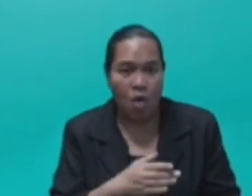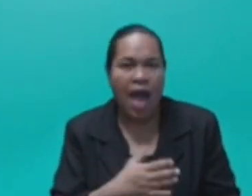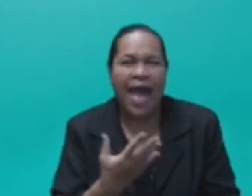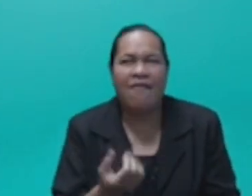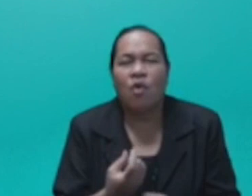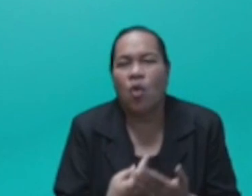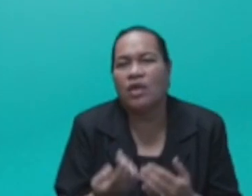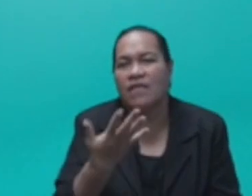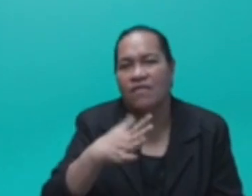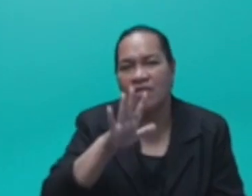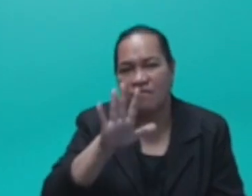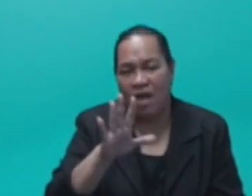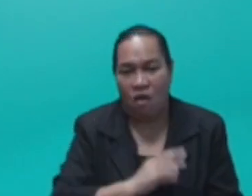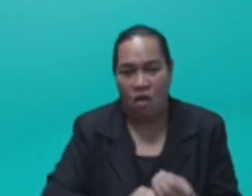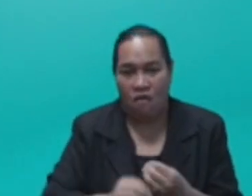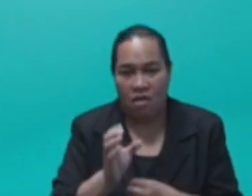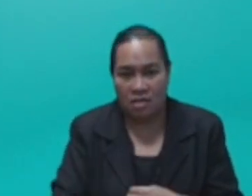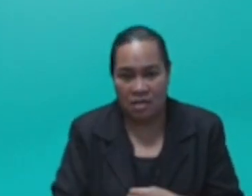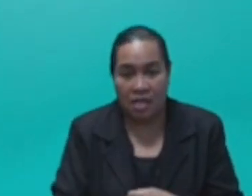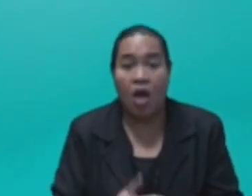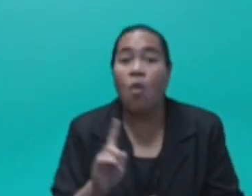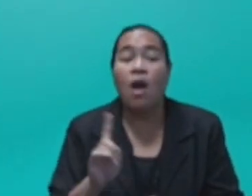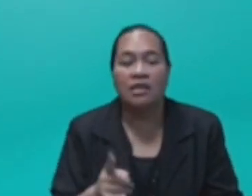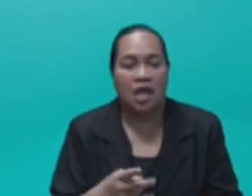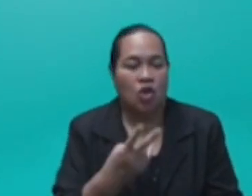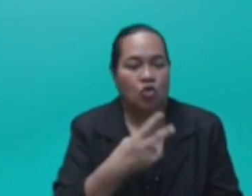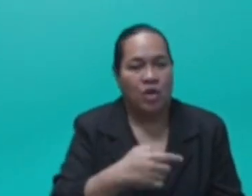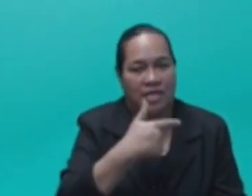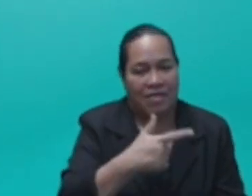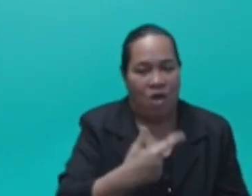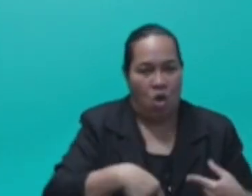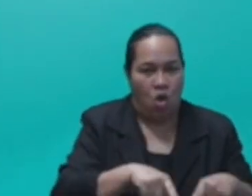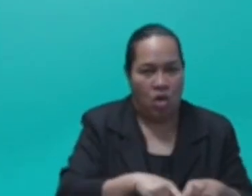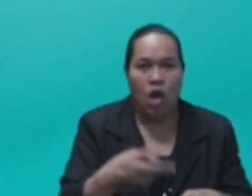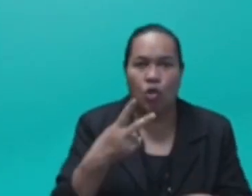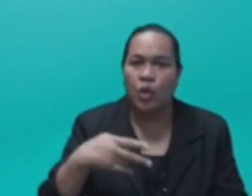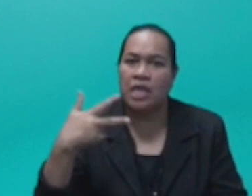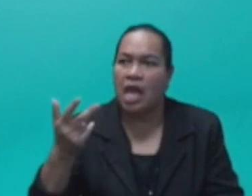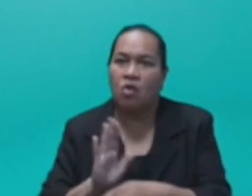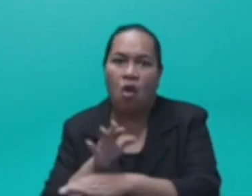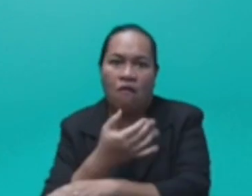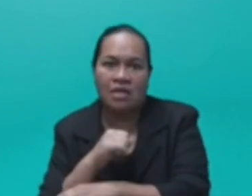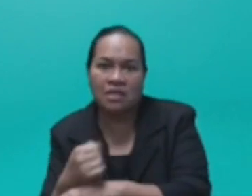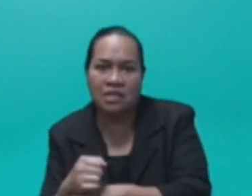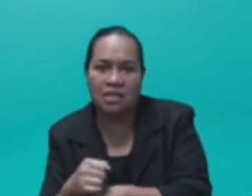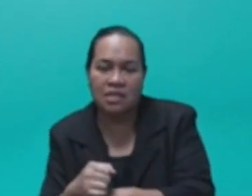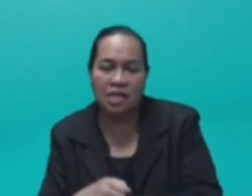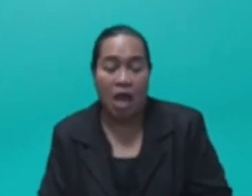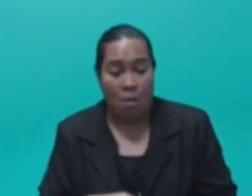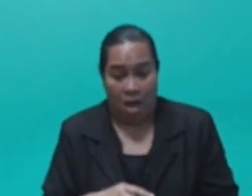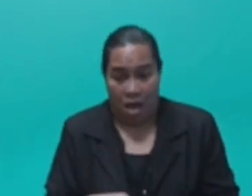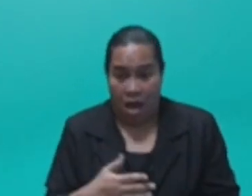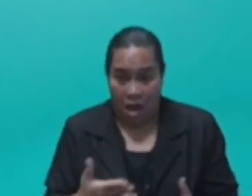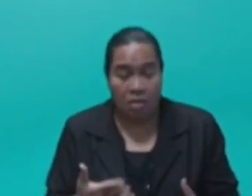55 officers. These were 27 local judges and 28 expatriates. We have further expanded this initiative to